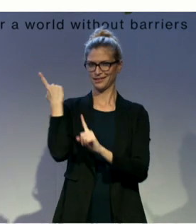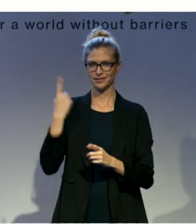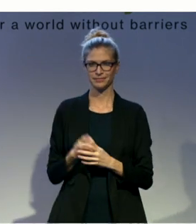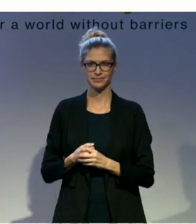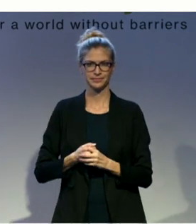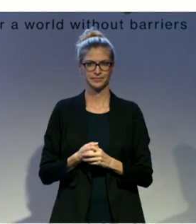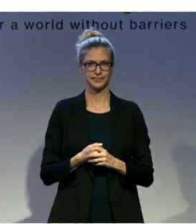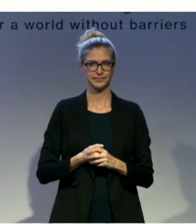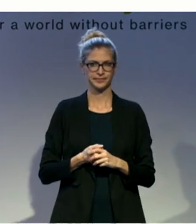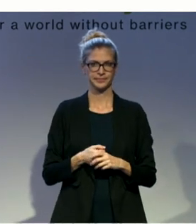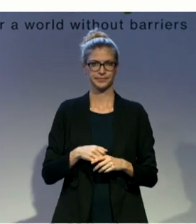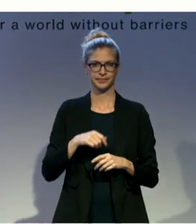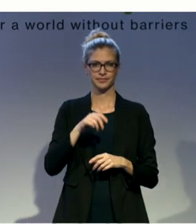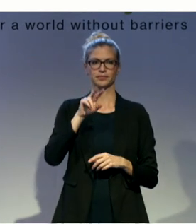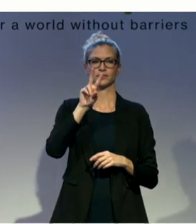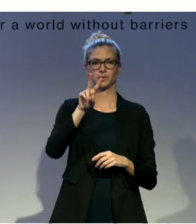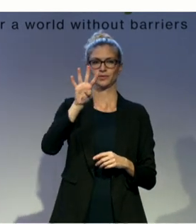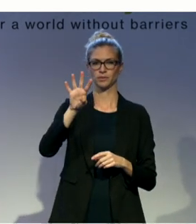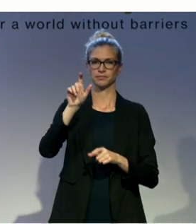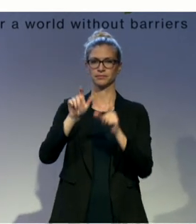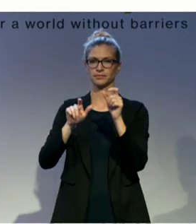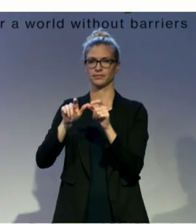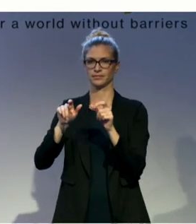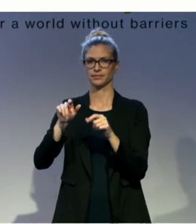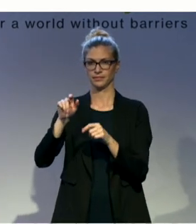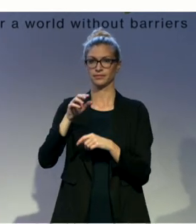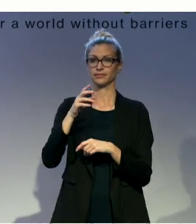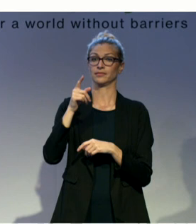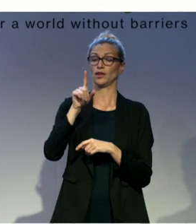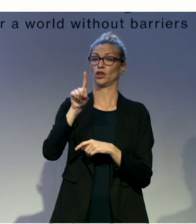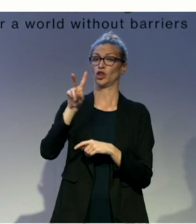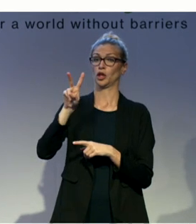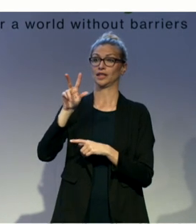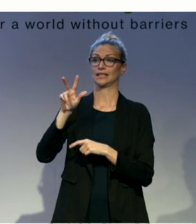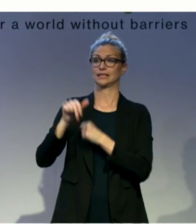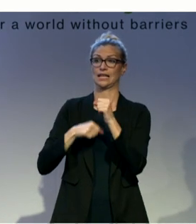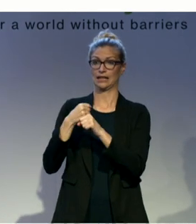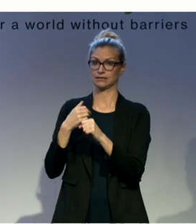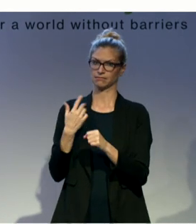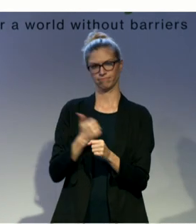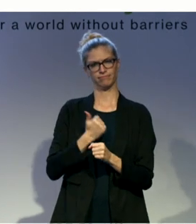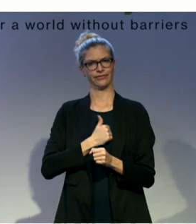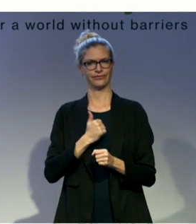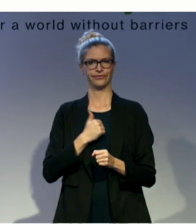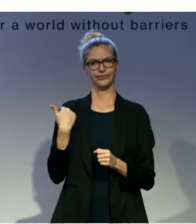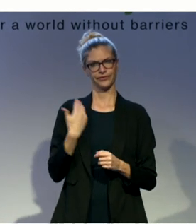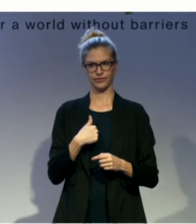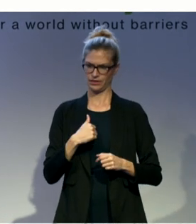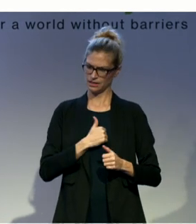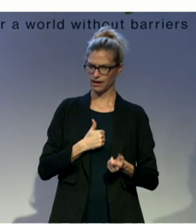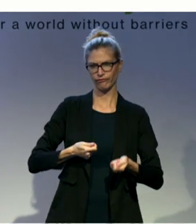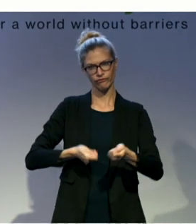of their previous lives, and 3 are now employed. Some of them have found life partners, so now there are 3